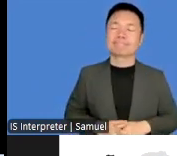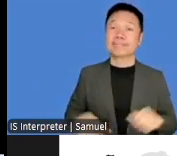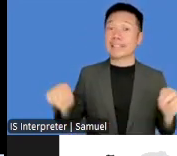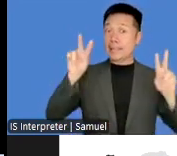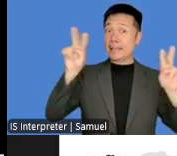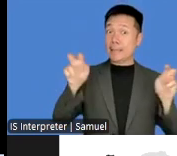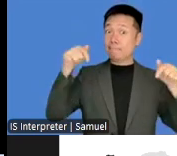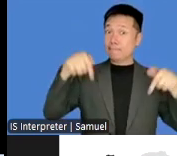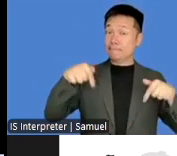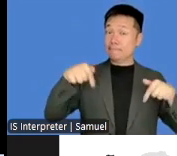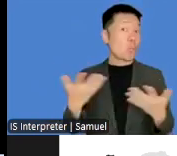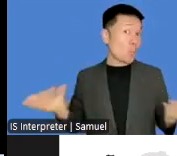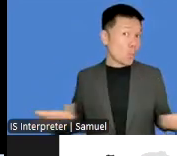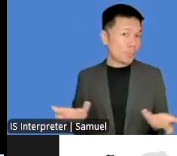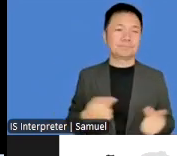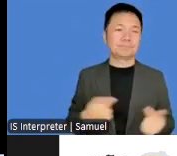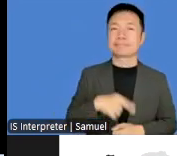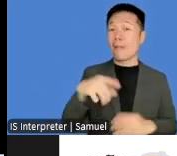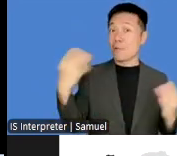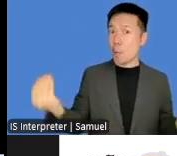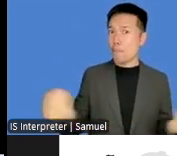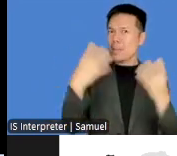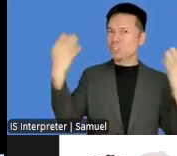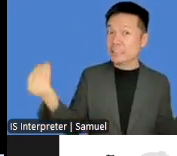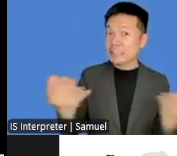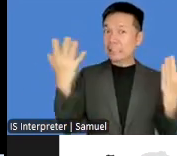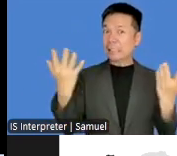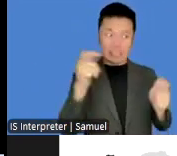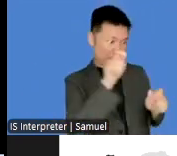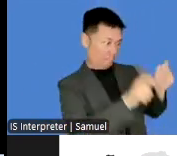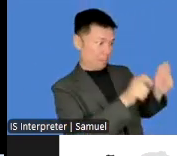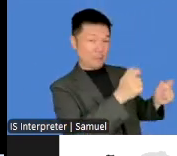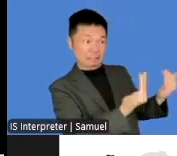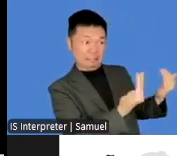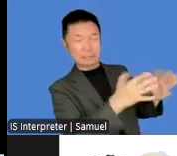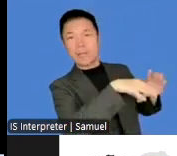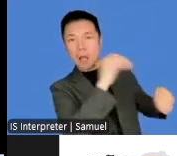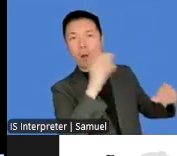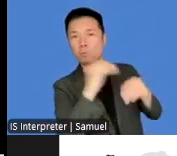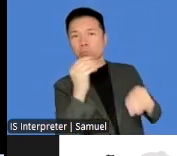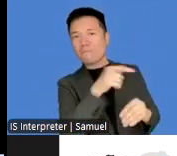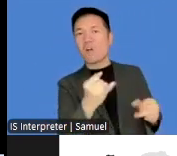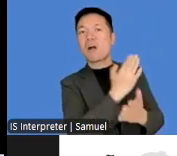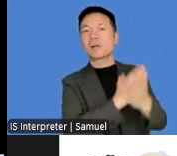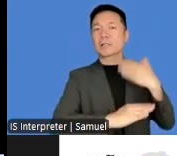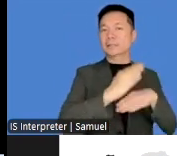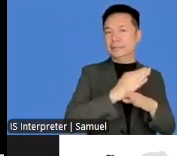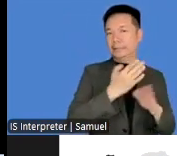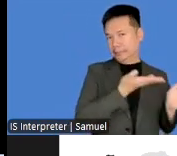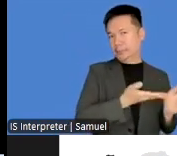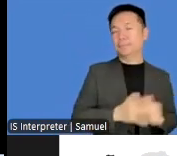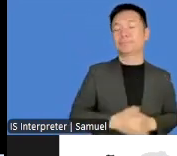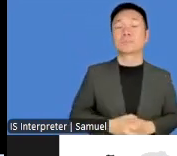webinar is emergency deinstitutionalization of persons with disabilities in situations of risk